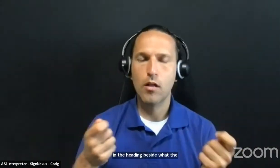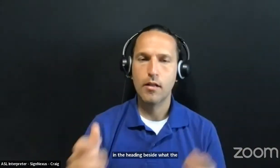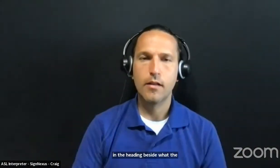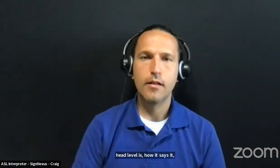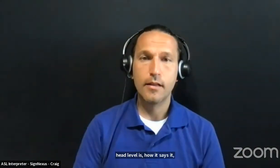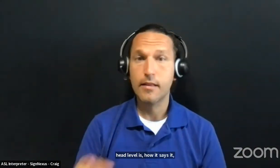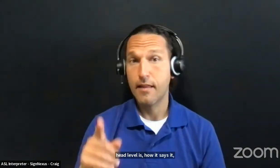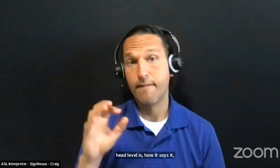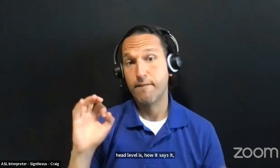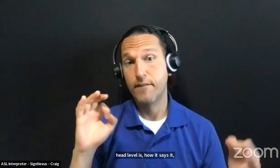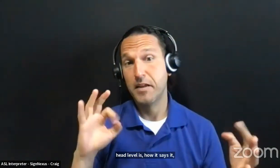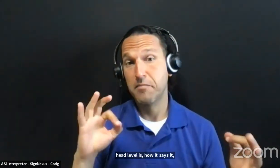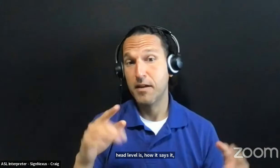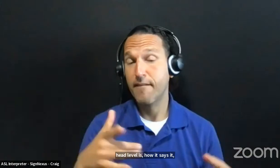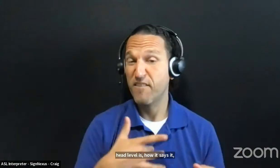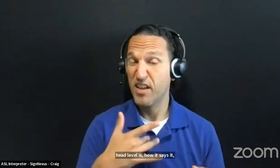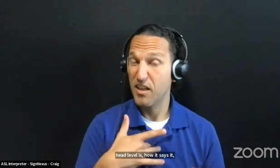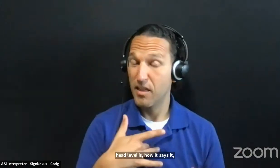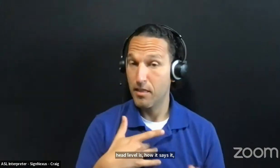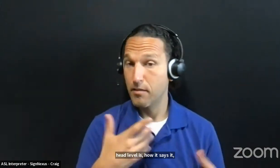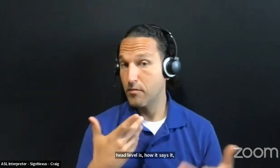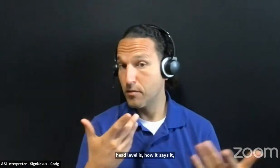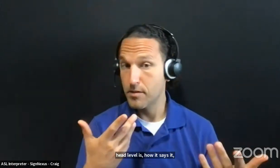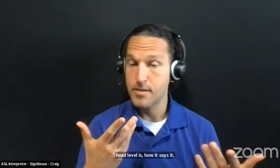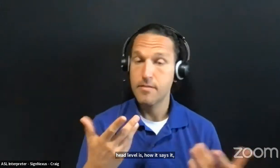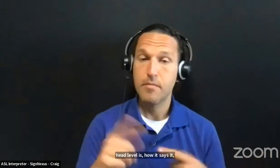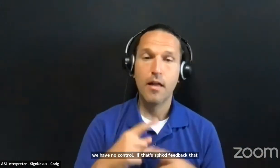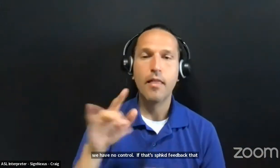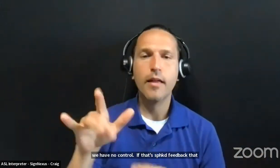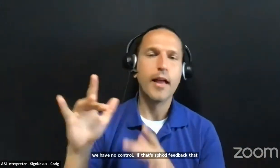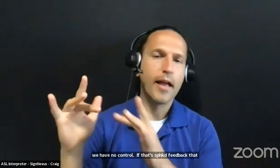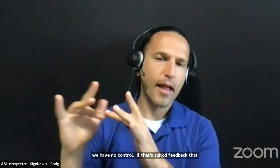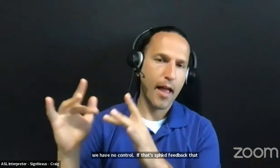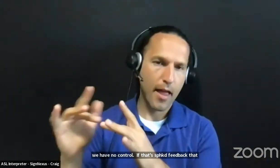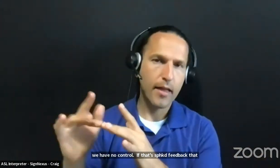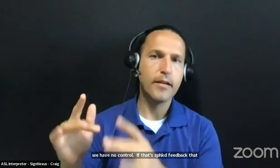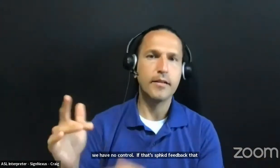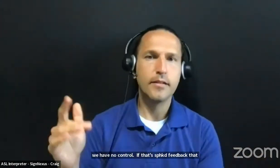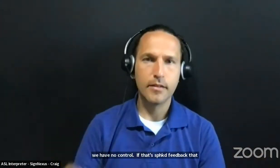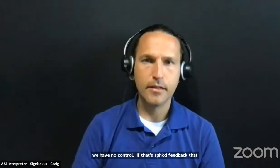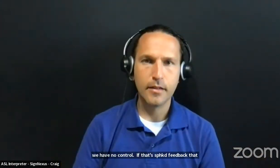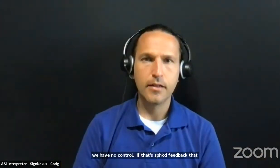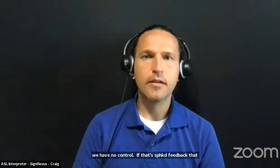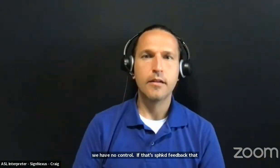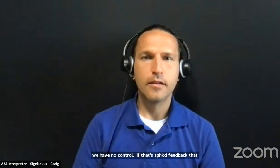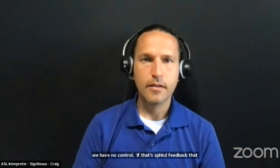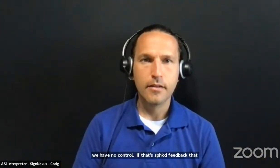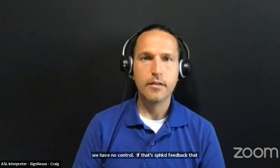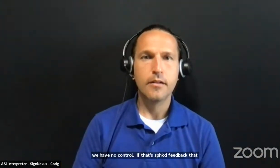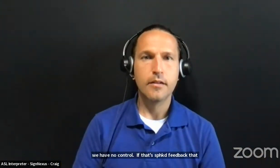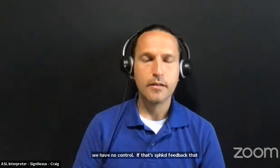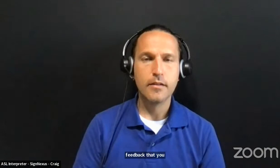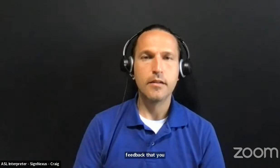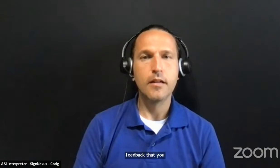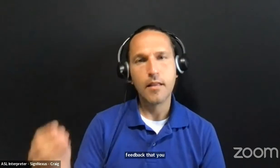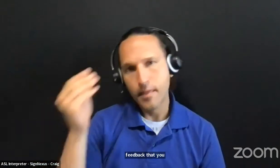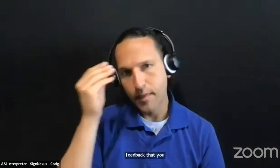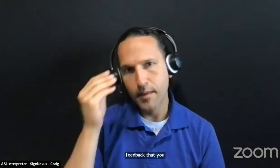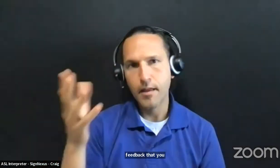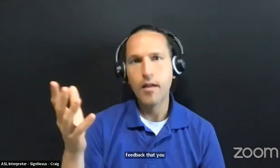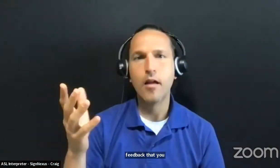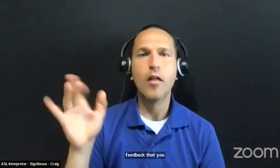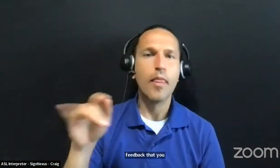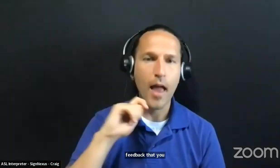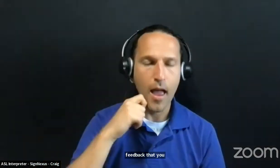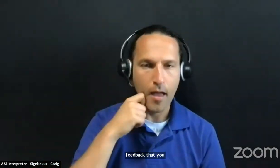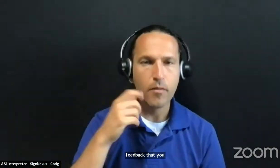that you feel strongly about, you can definitely reach out to Freedom Scientific or NVDA or